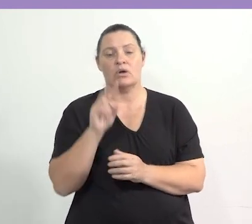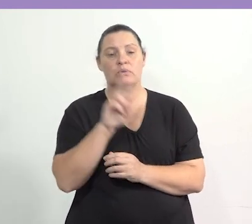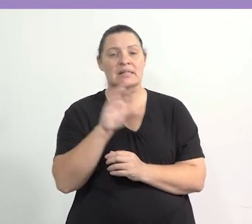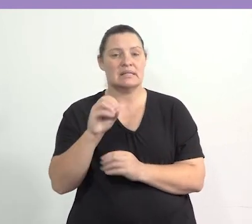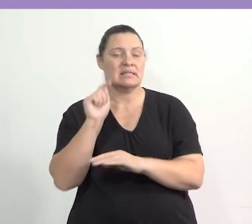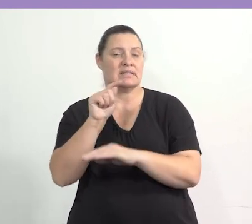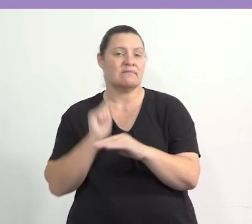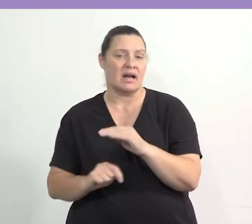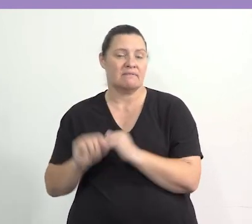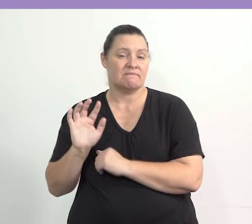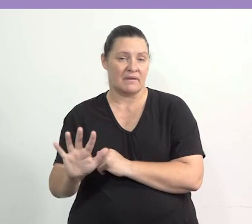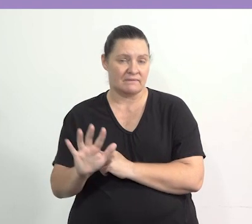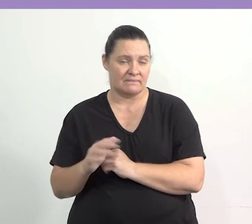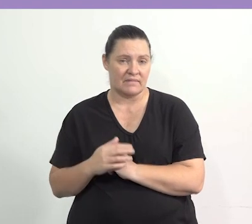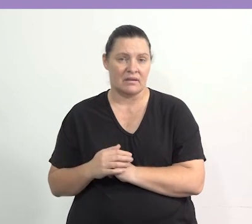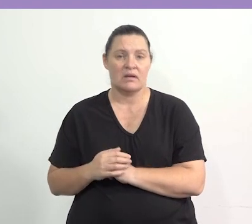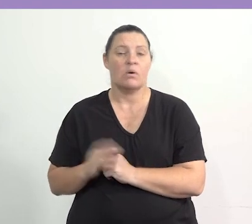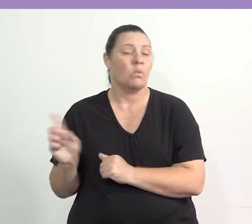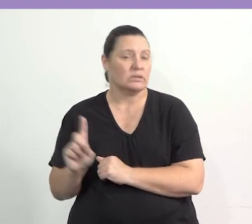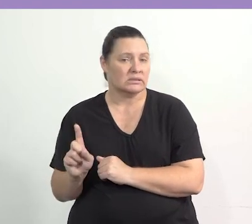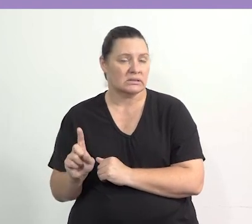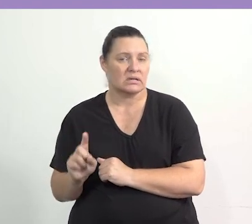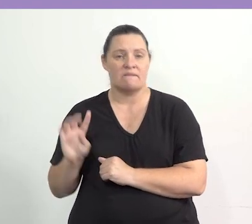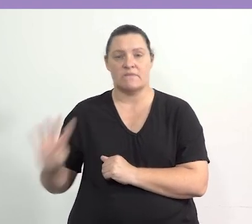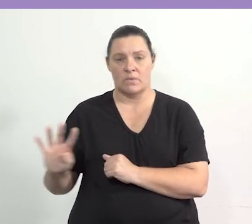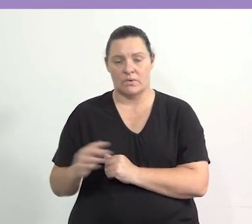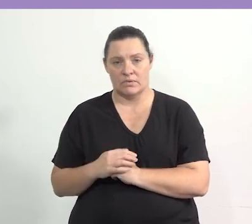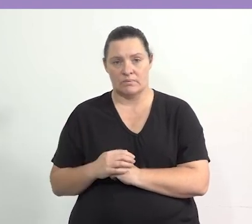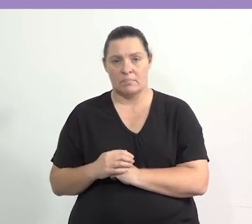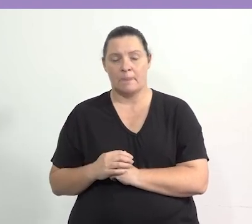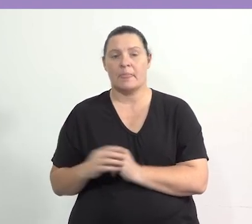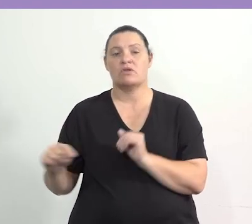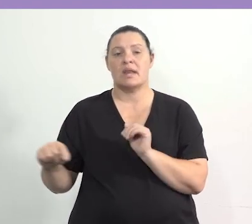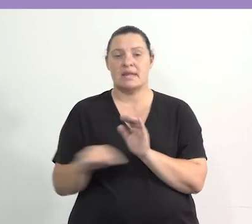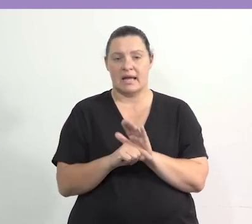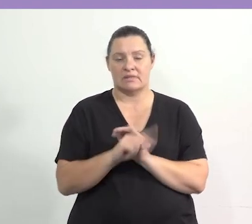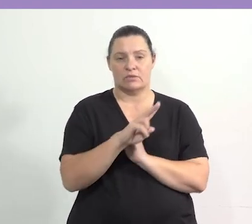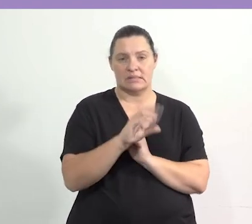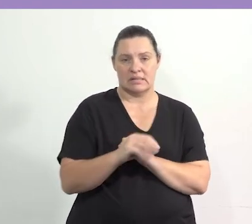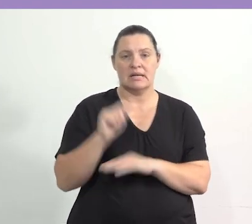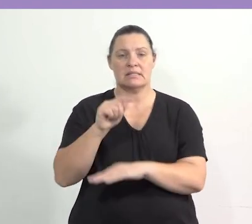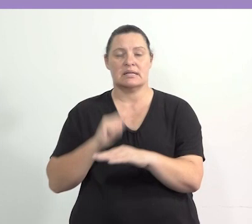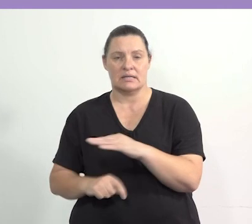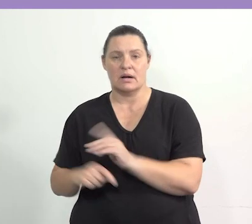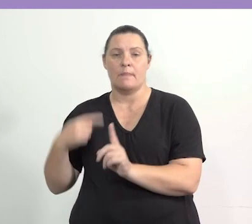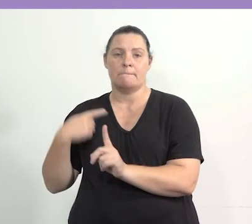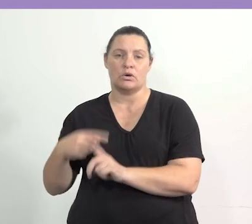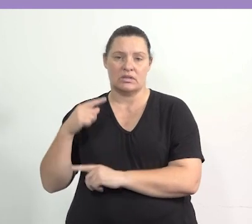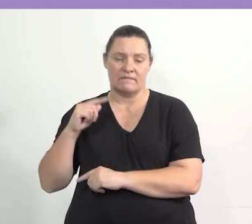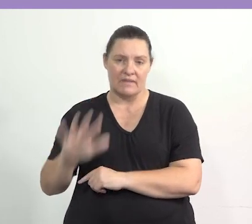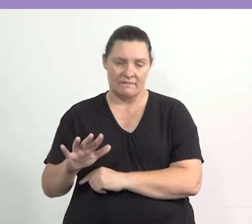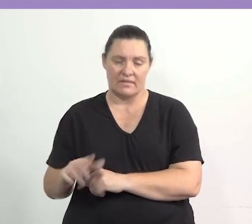then 20 divided by 5 will be 4. So a negative 20 divided by